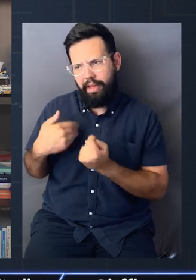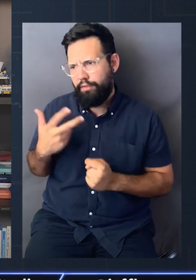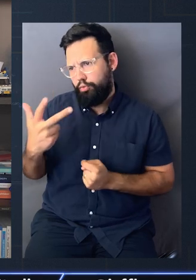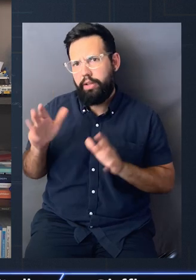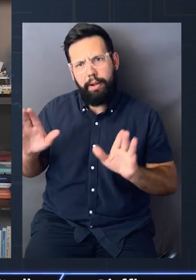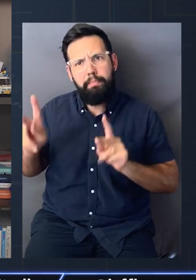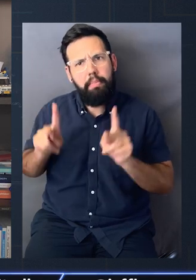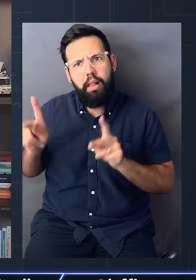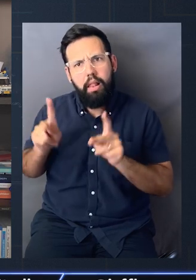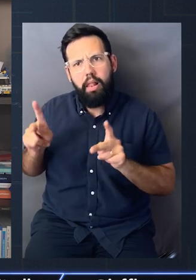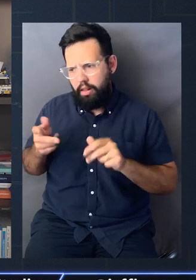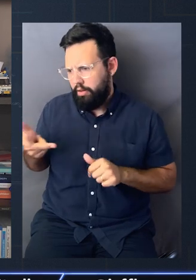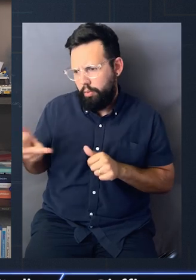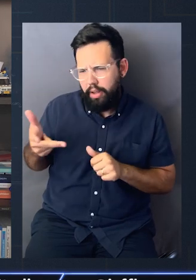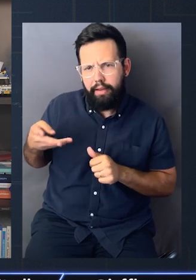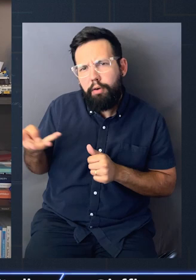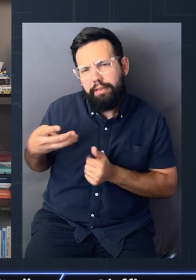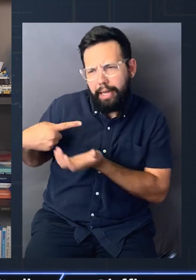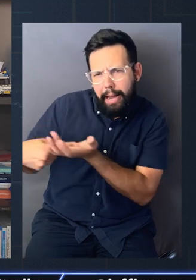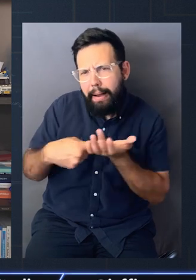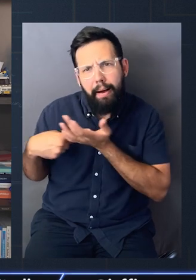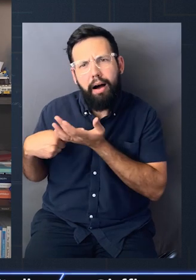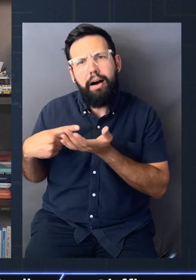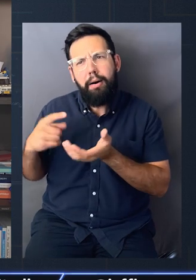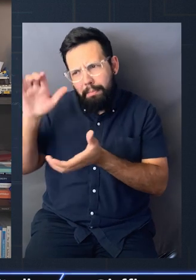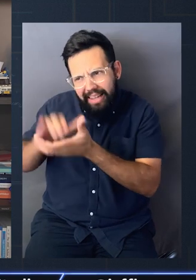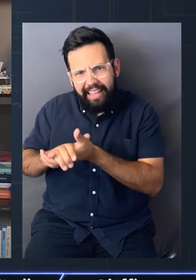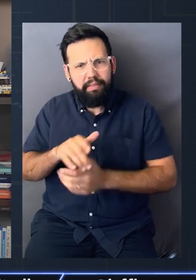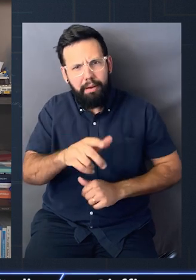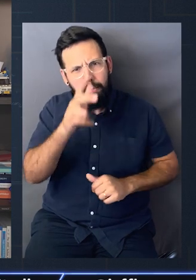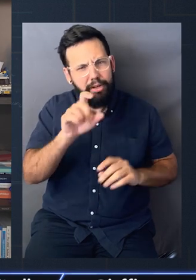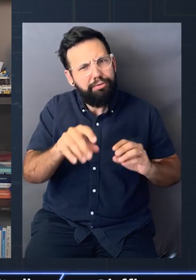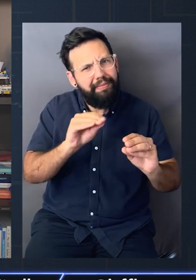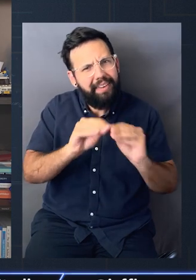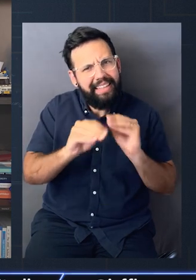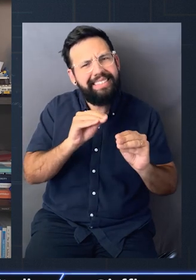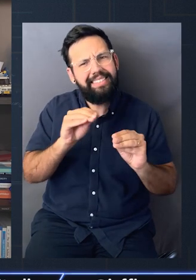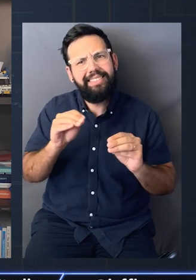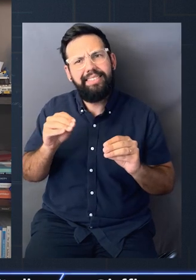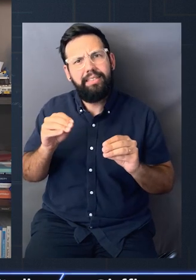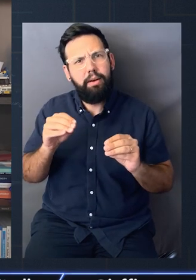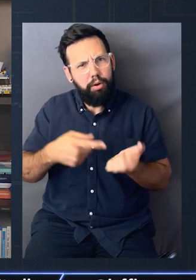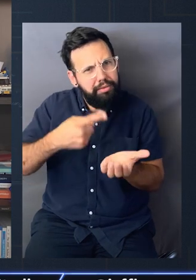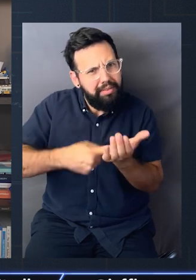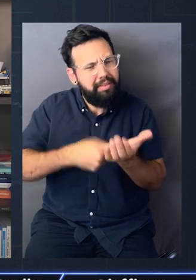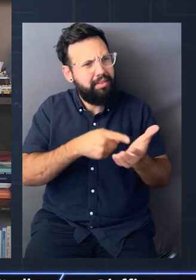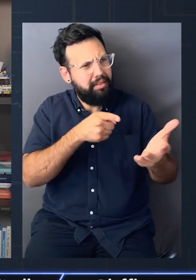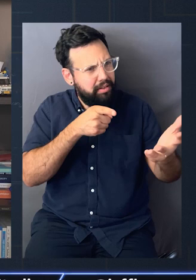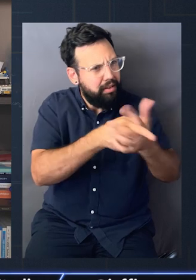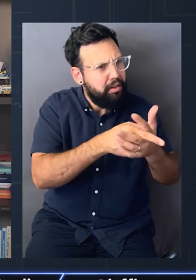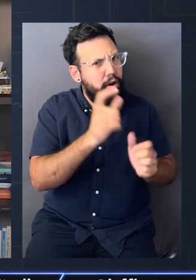time. And we just decide, you know what? We really believe in this and we want to fix this. We're going to show up in person just to